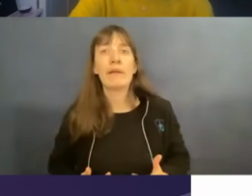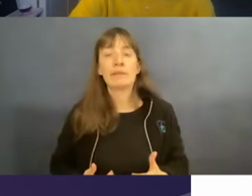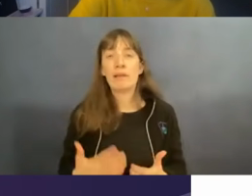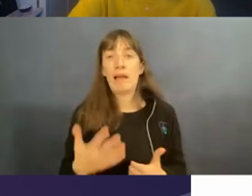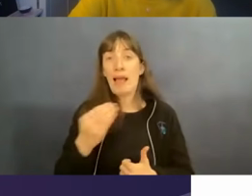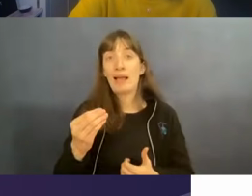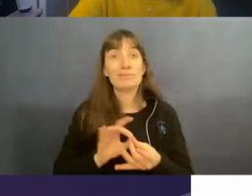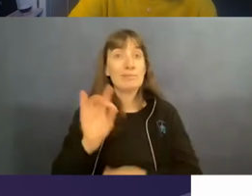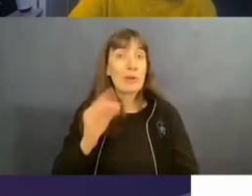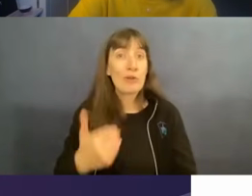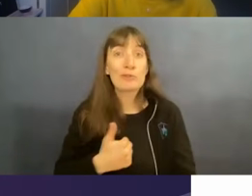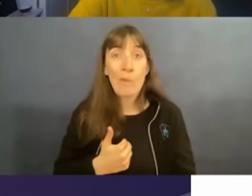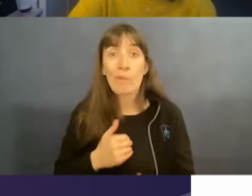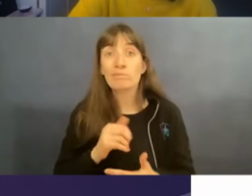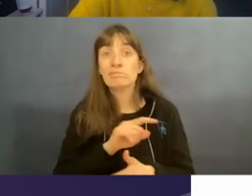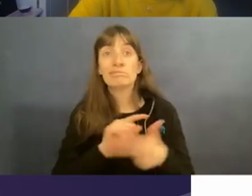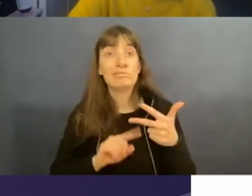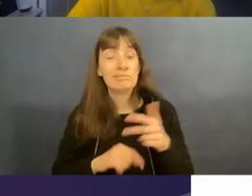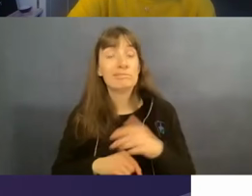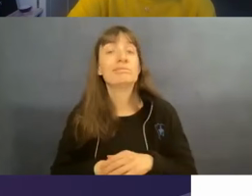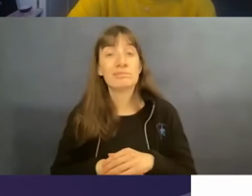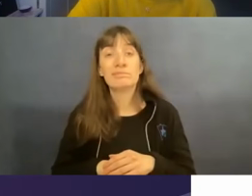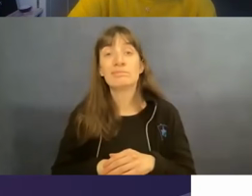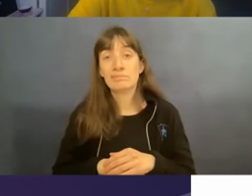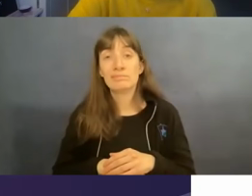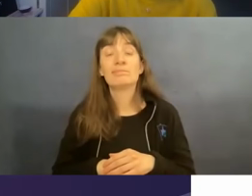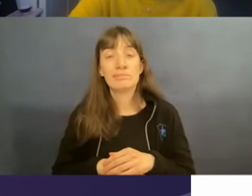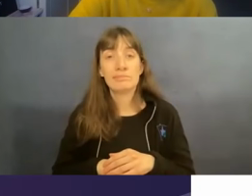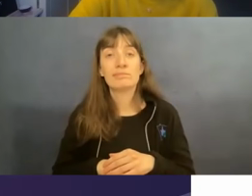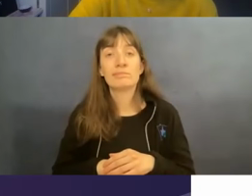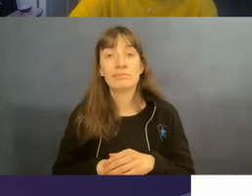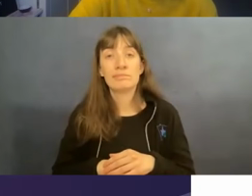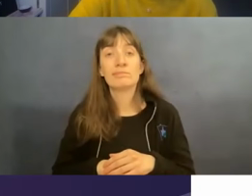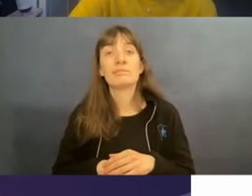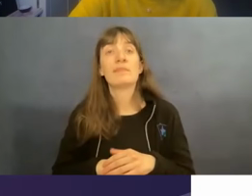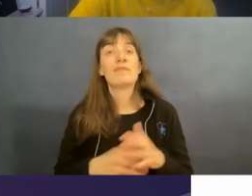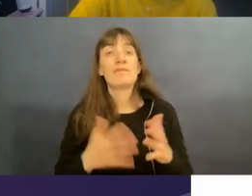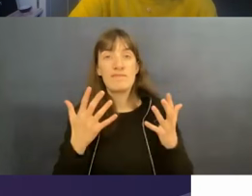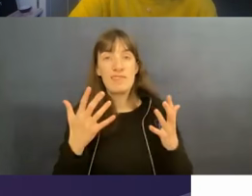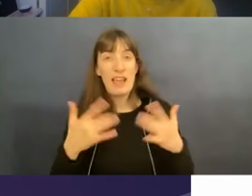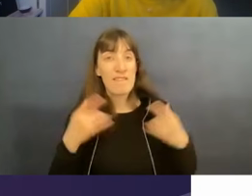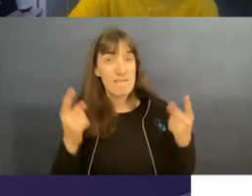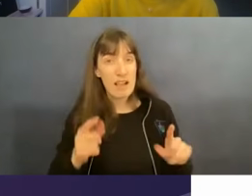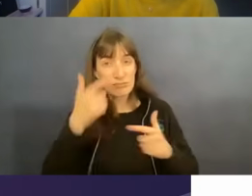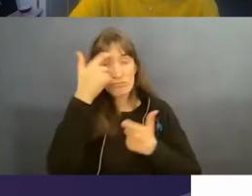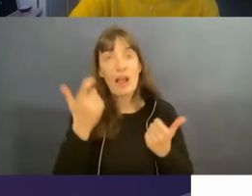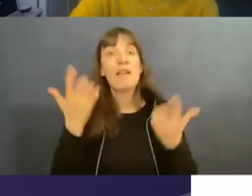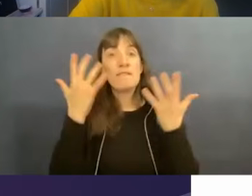spirit or soul, as well too, even after that potentially traumatic event has ended.